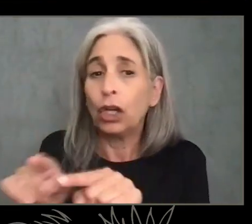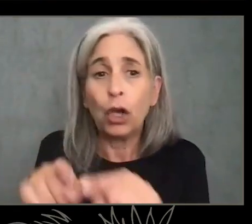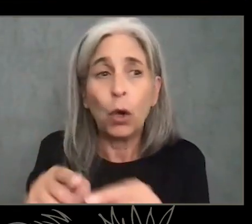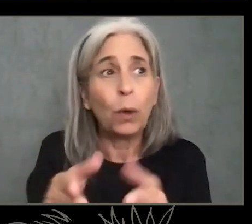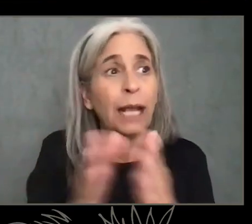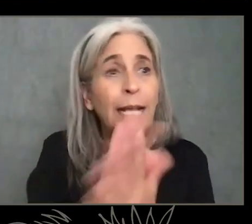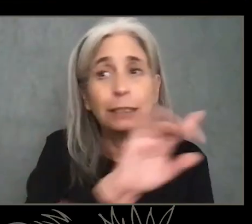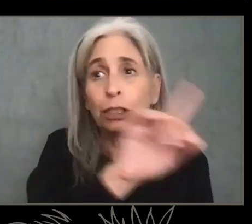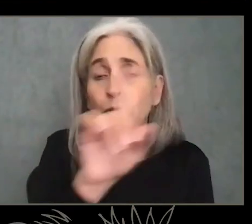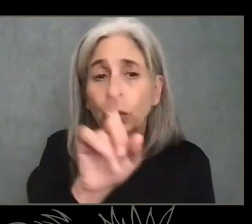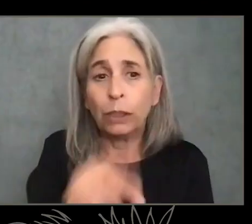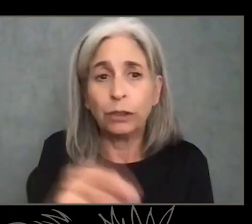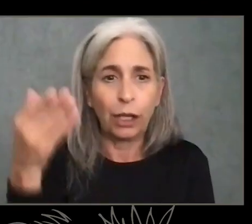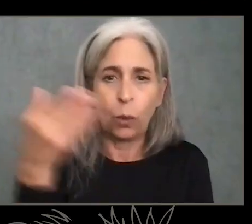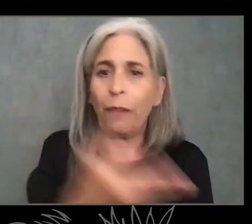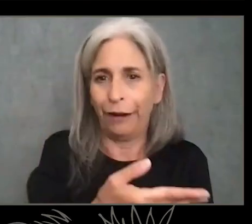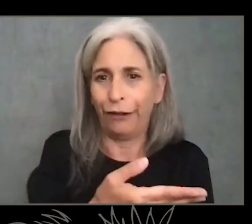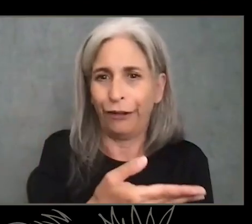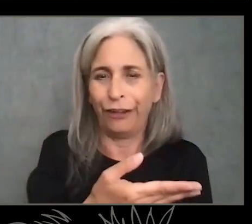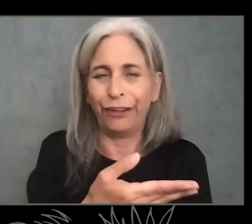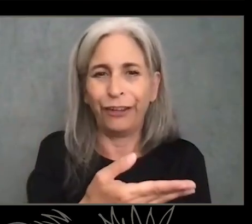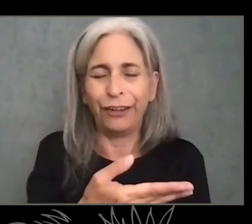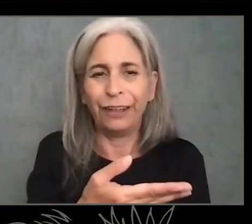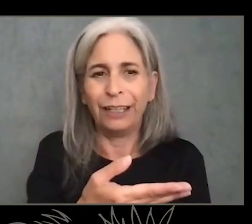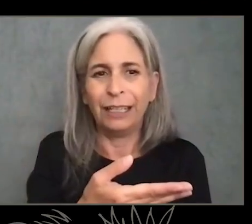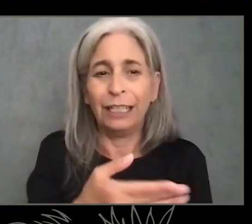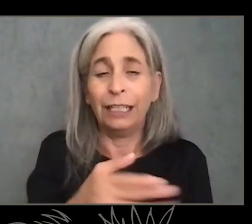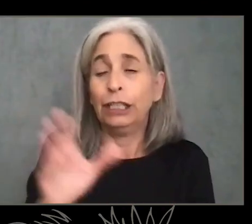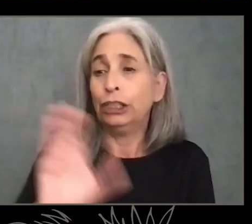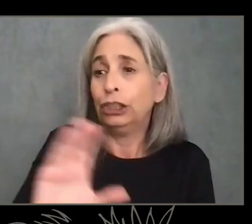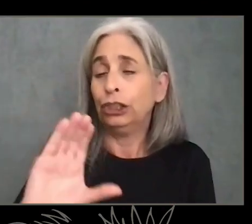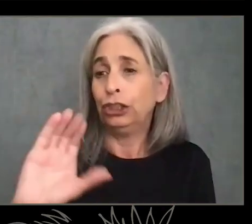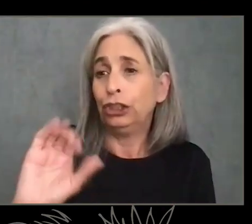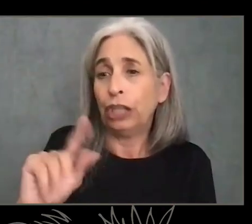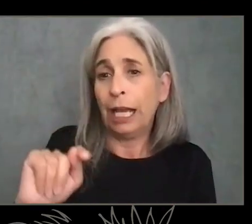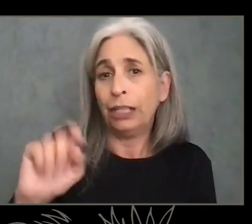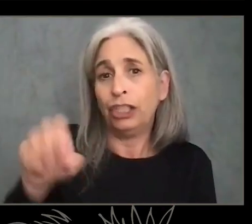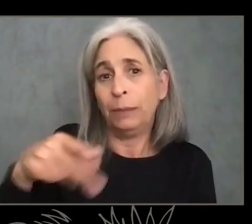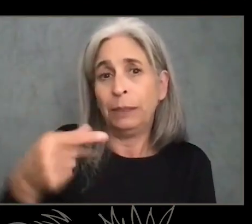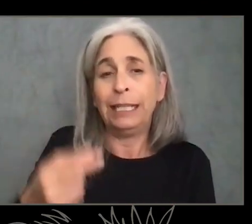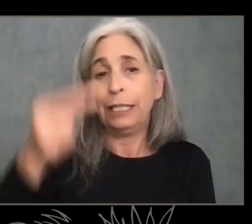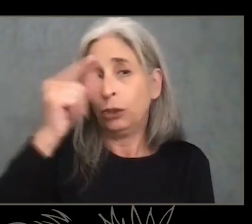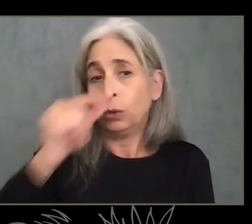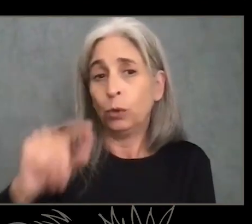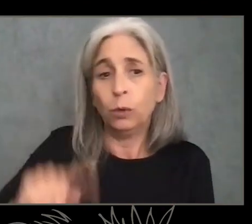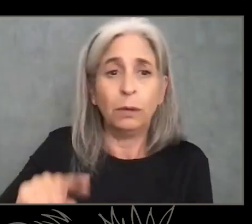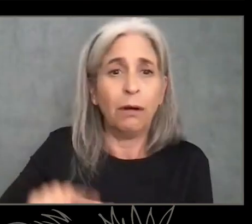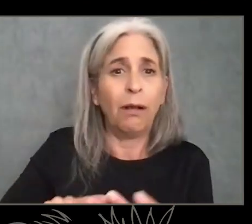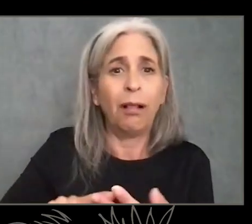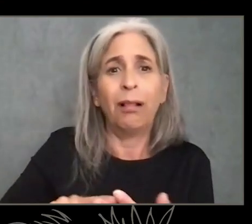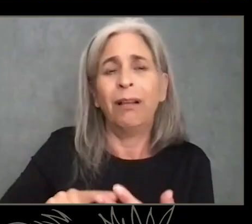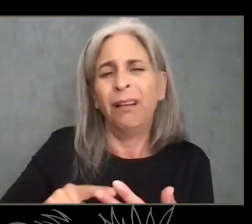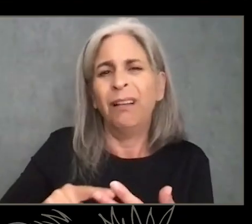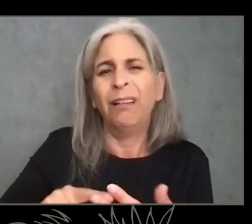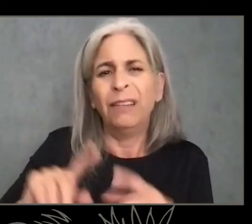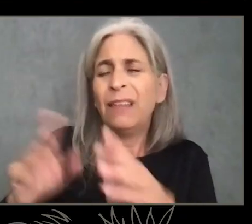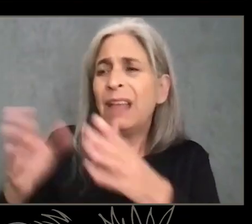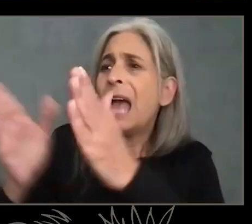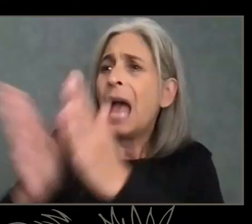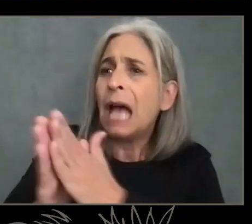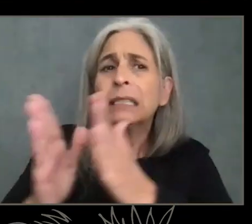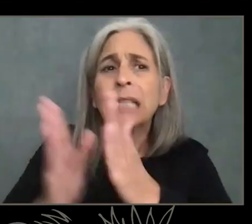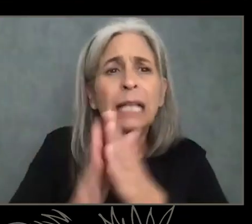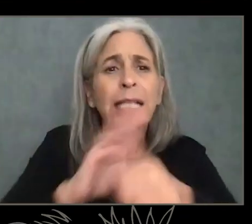ask for a question, they go here. They go to ChatGPT, they go to Google, they go to Claude, and they just ask in